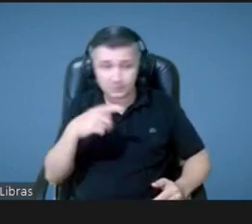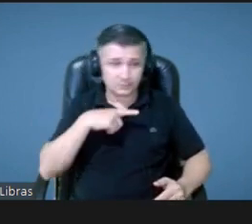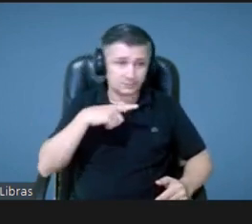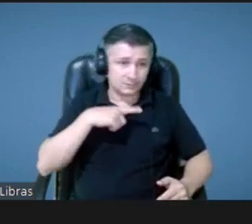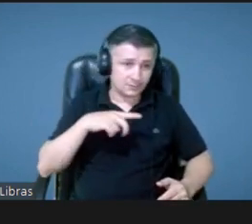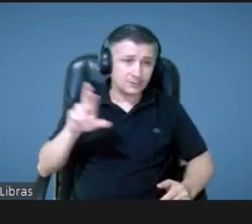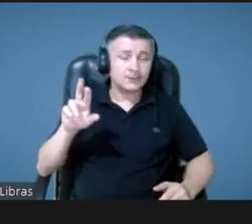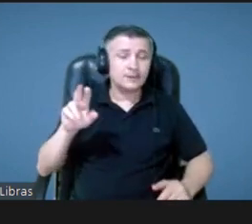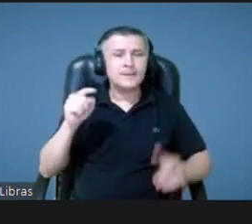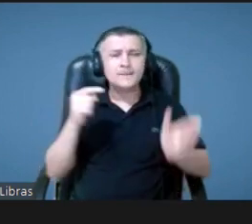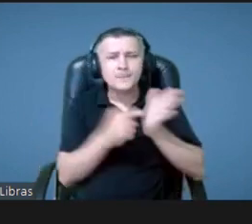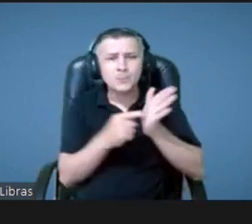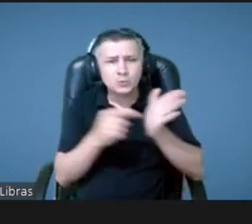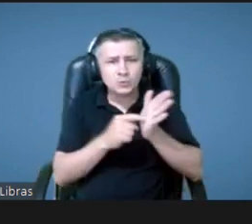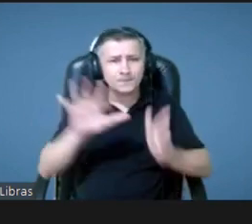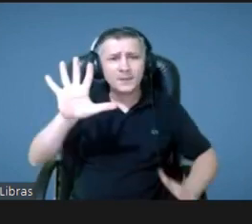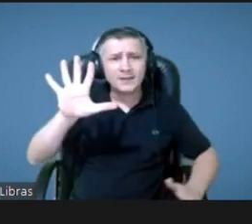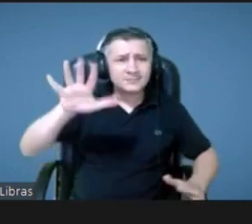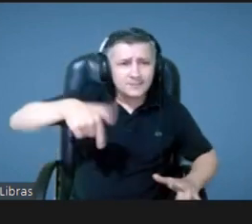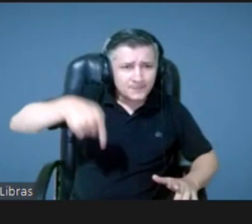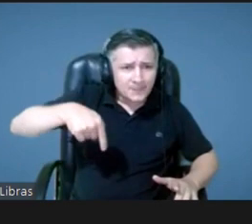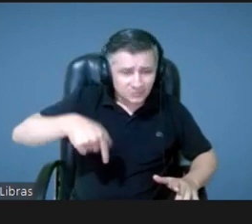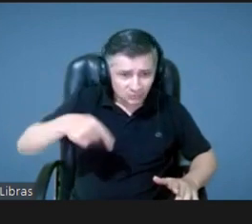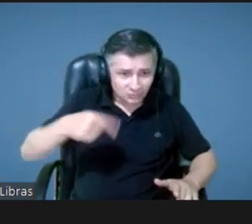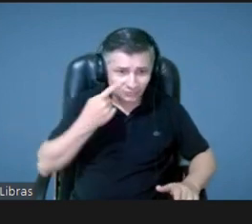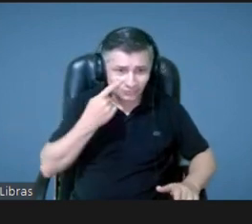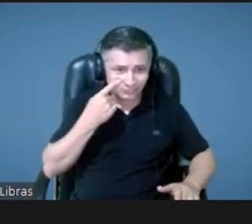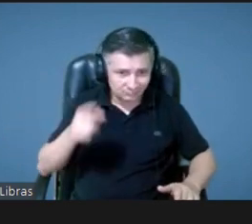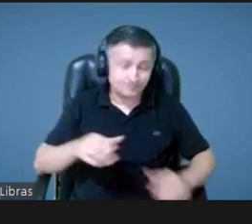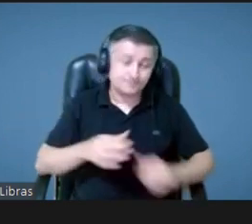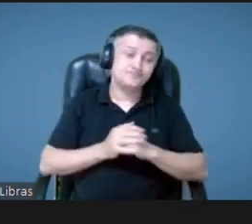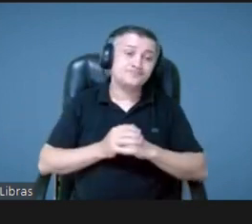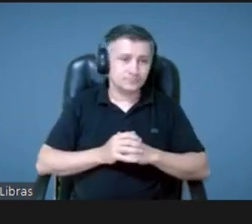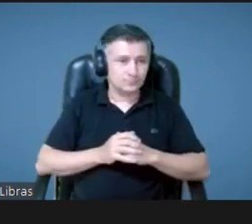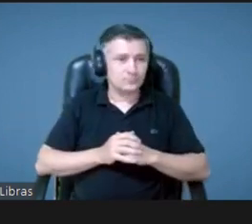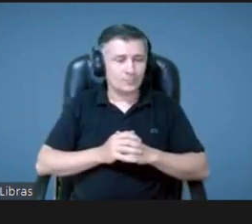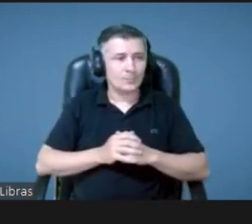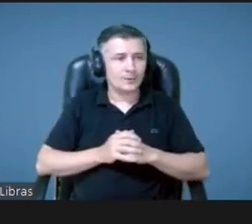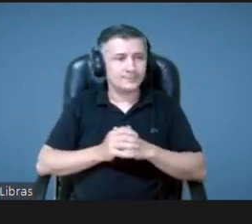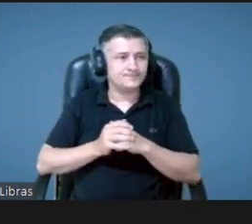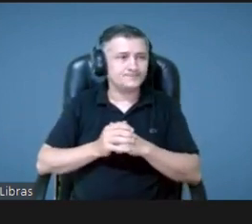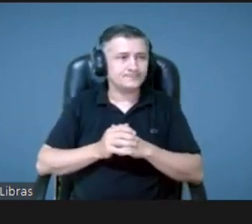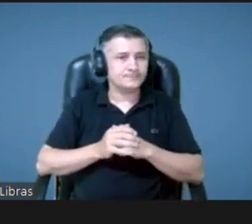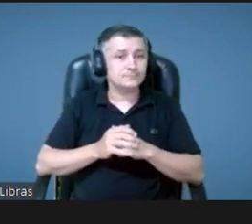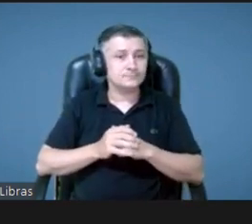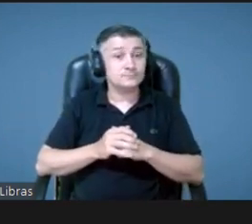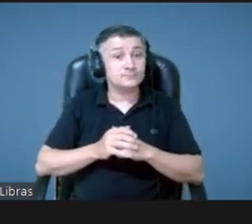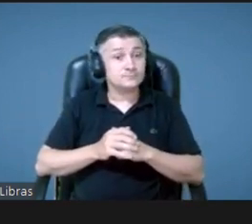your question live, click on Raise Hand.